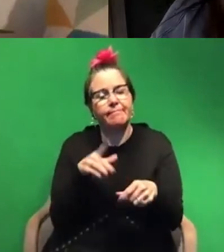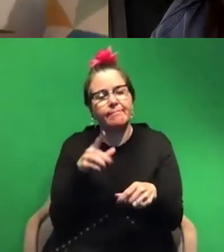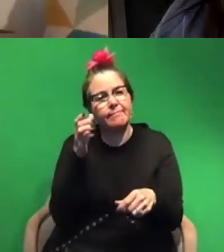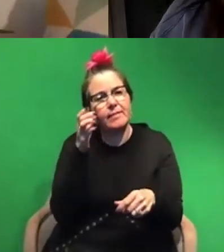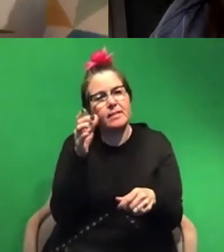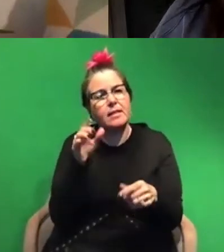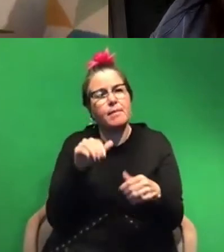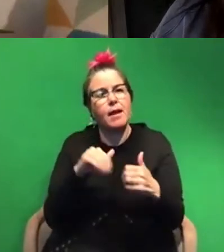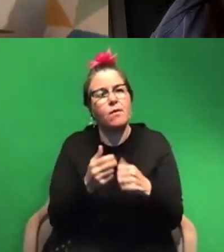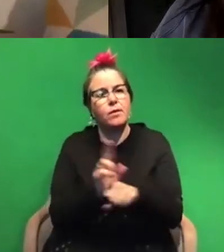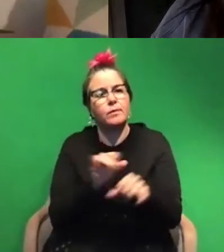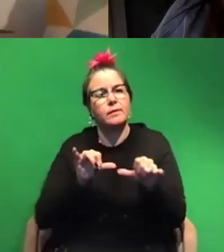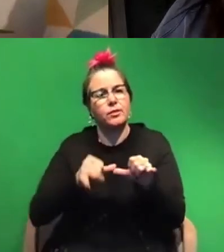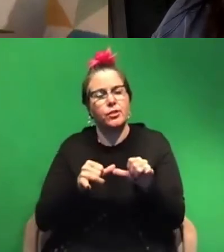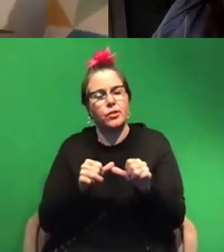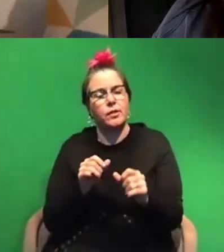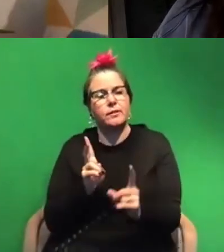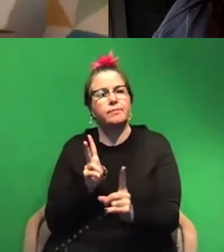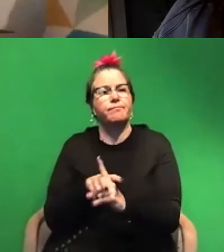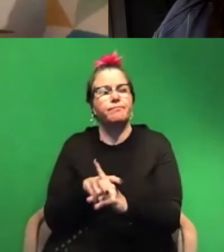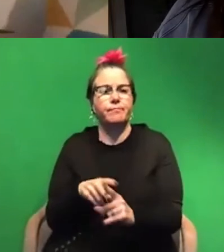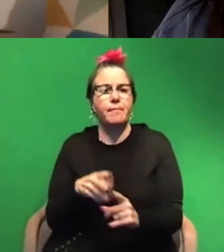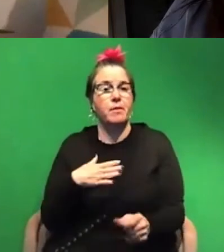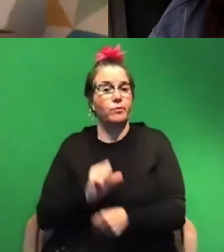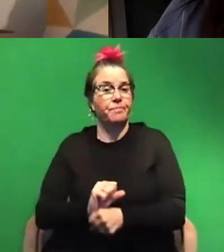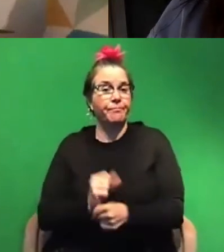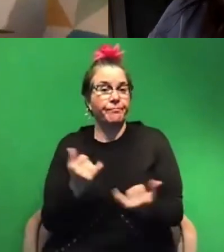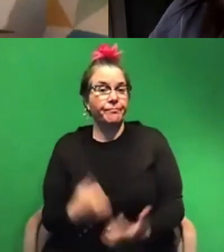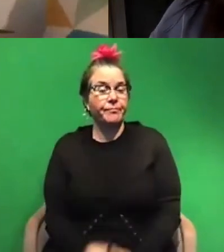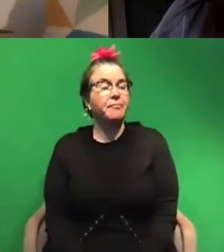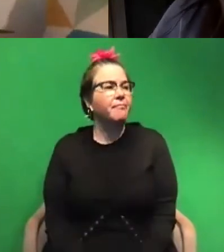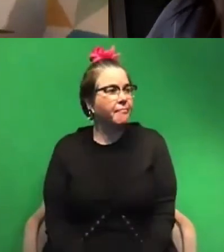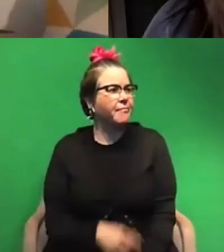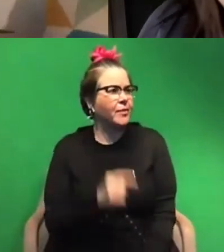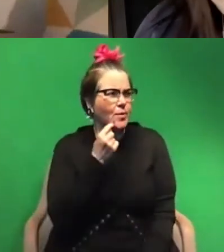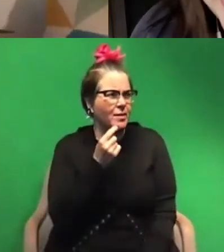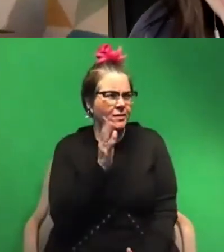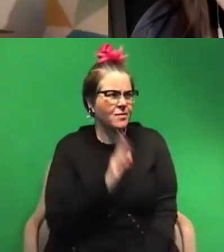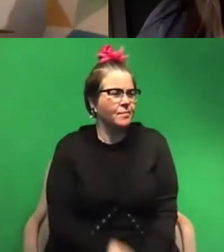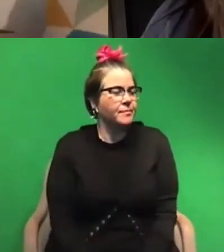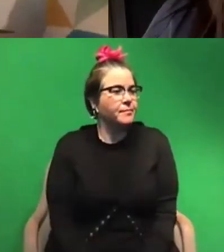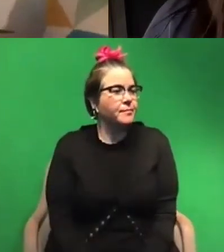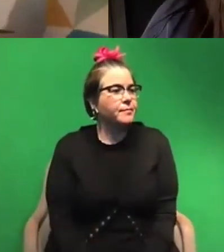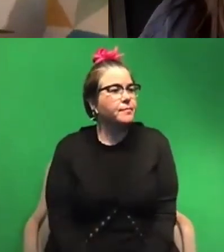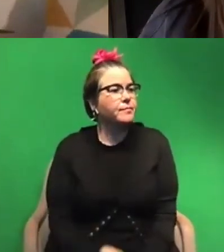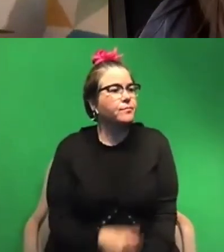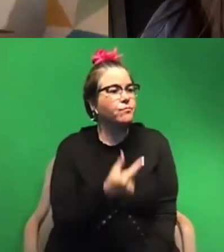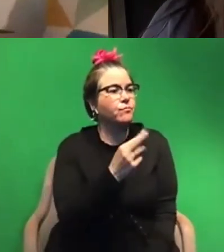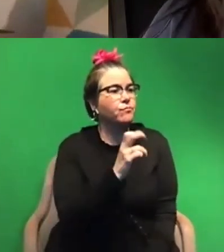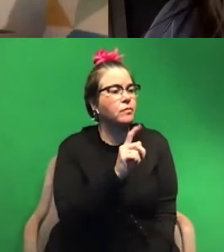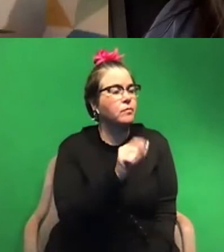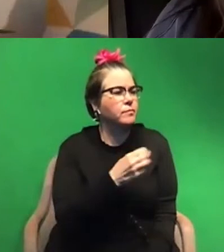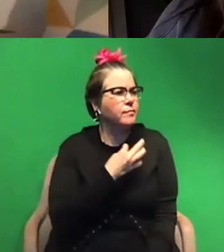engineering to do my job right now. Cool. That's awesome. Let's see. Greta would like to know, how do you